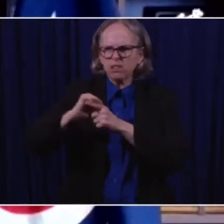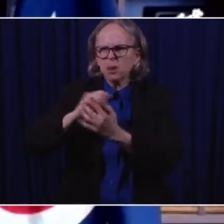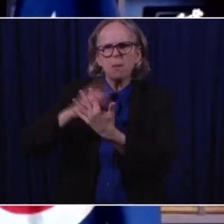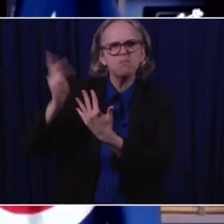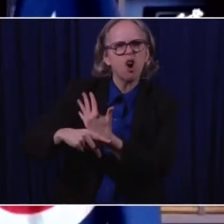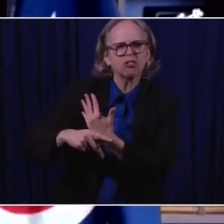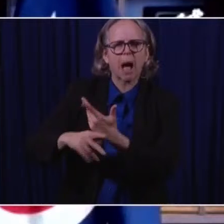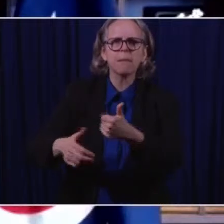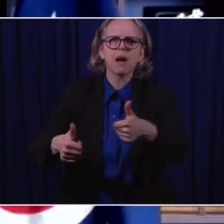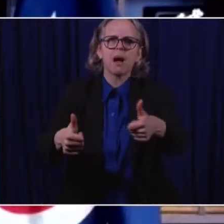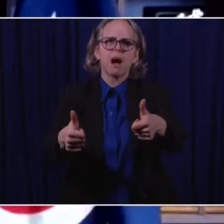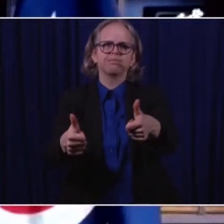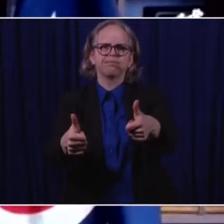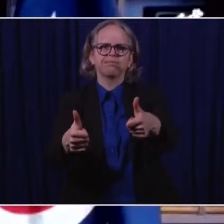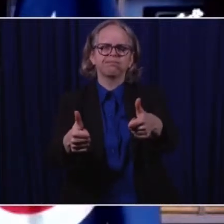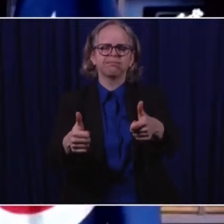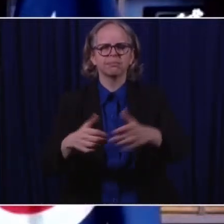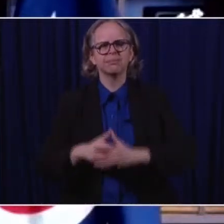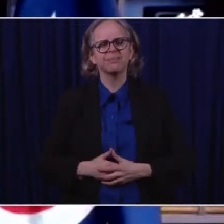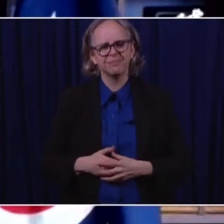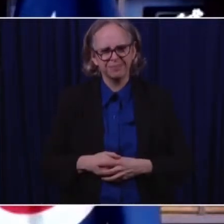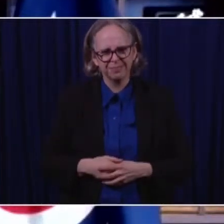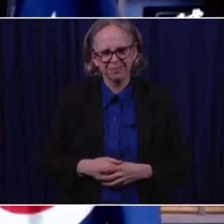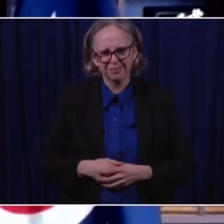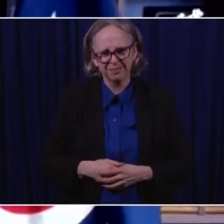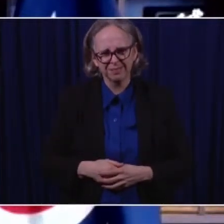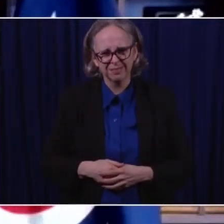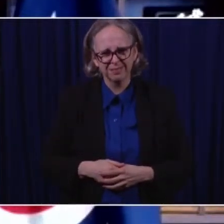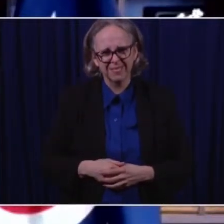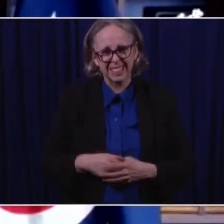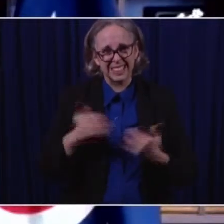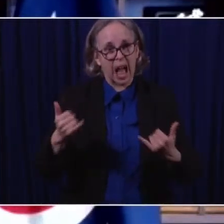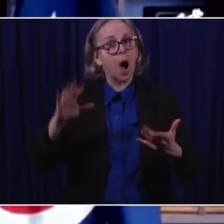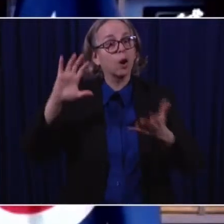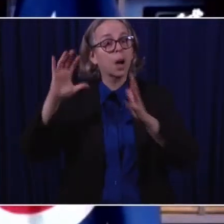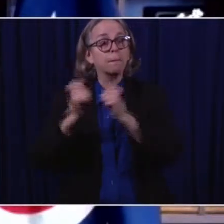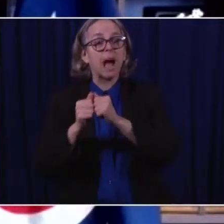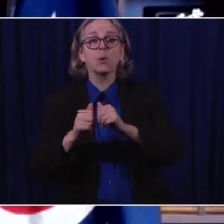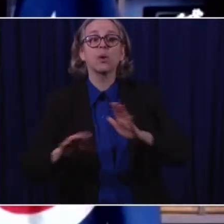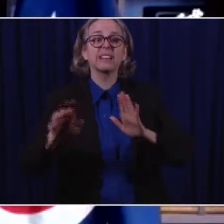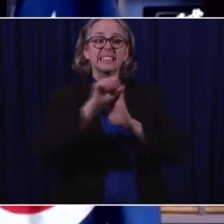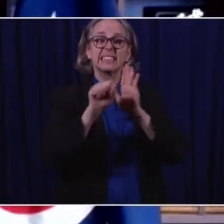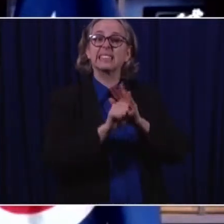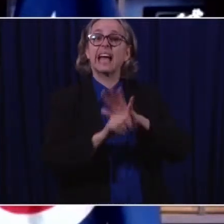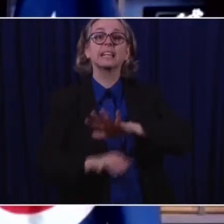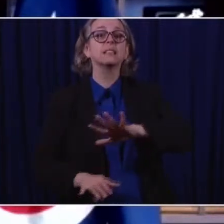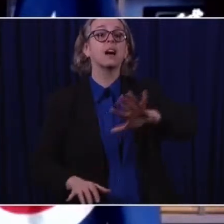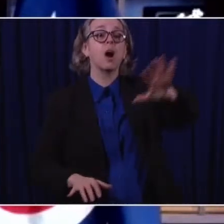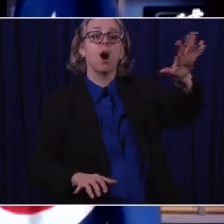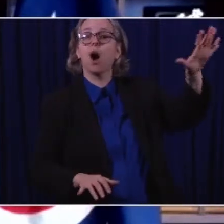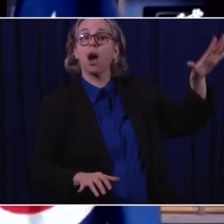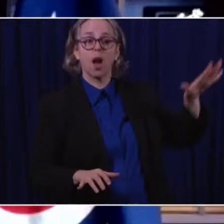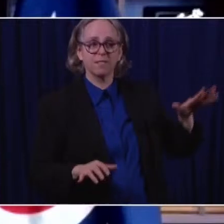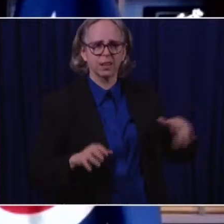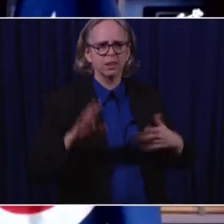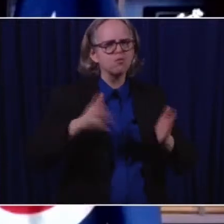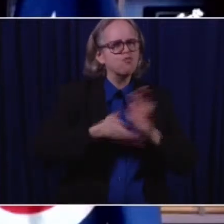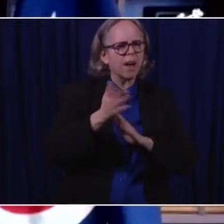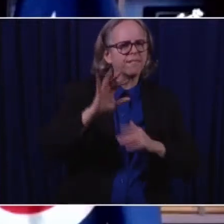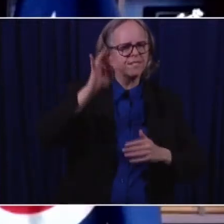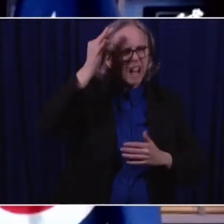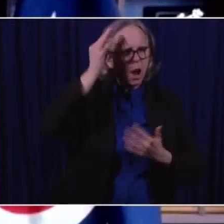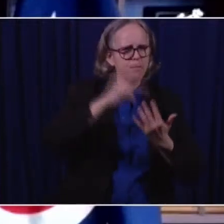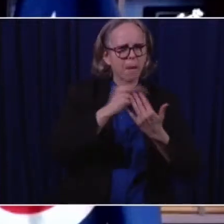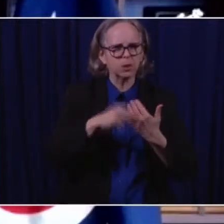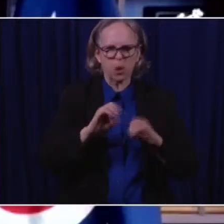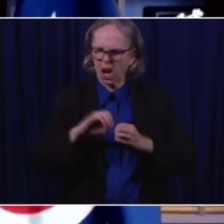#4 in terms of the number of states who run registered federal apprenticeship programs. So